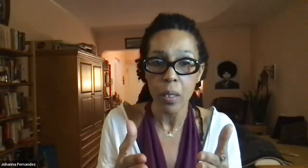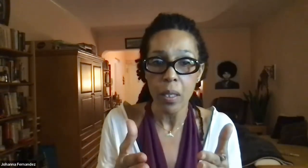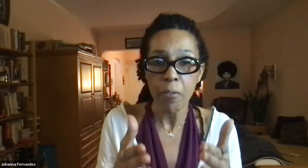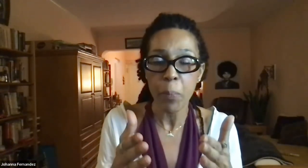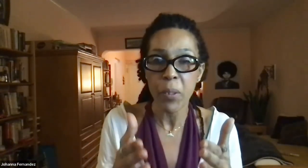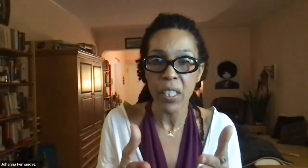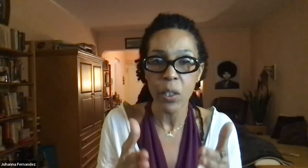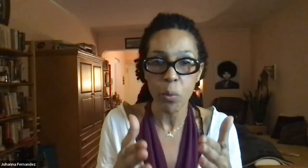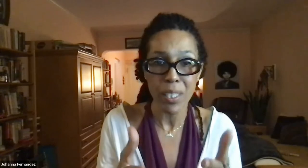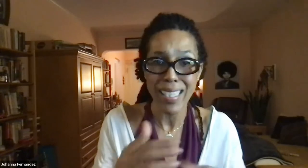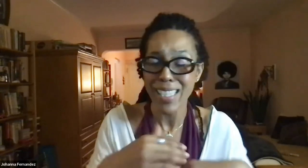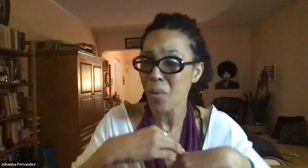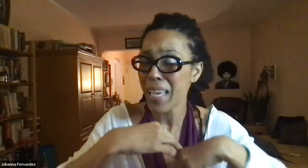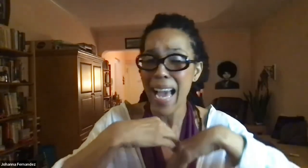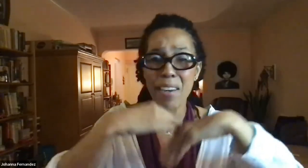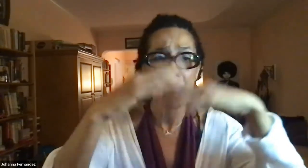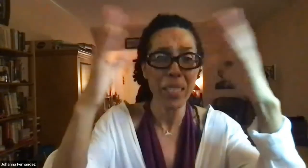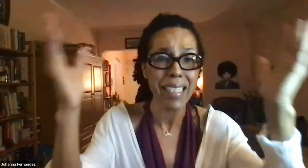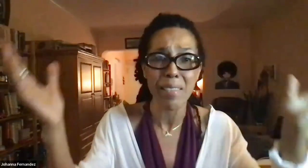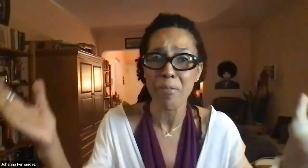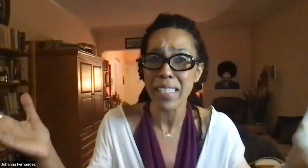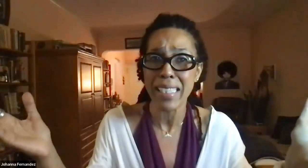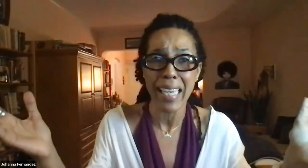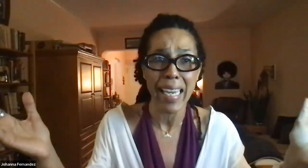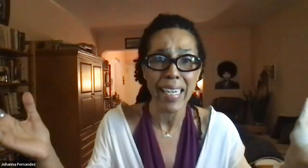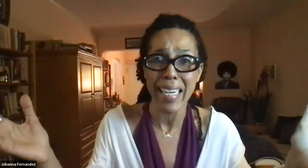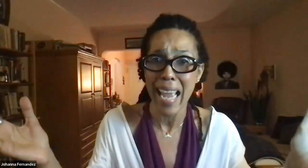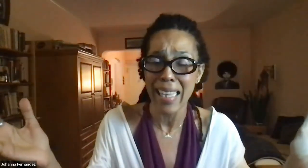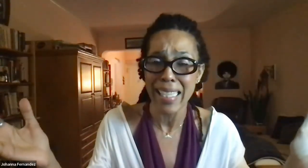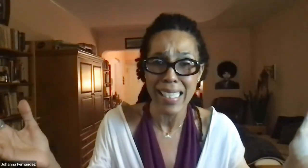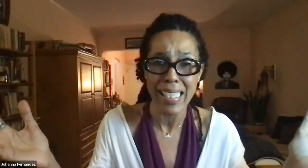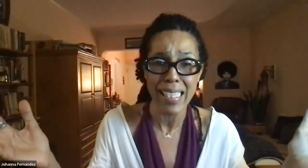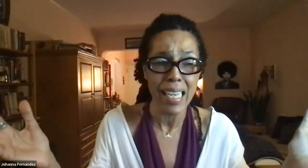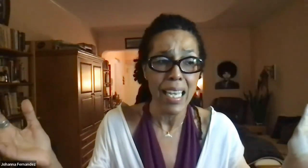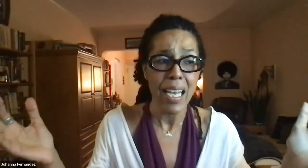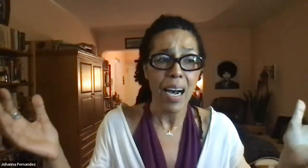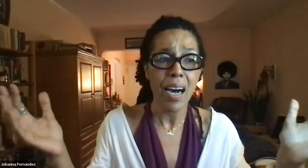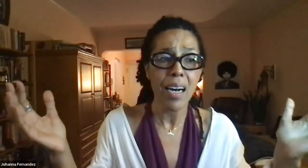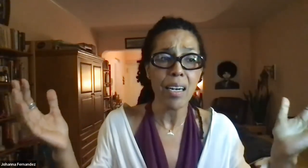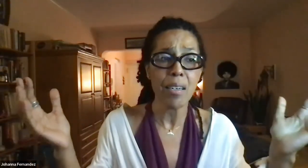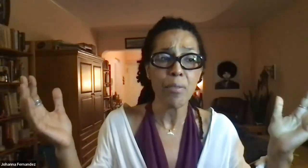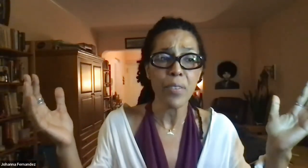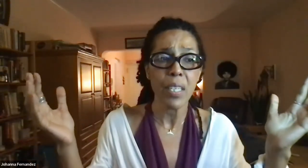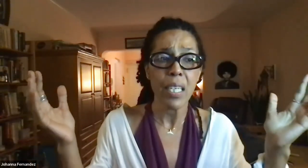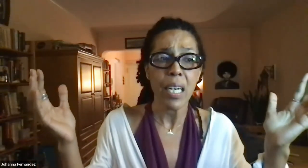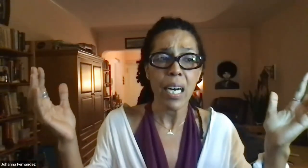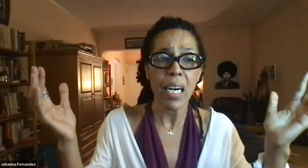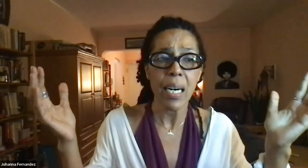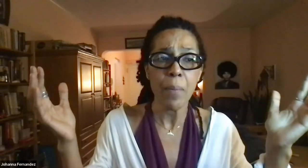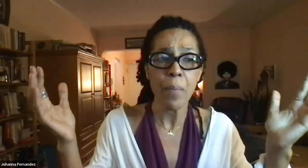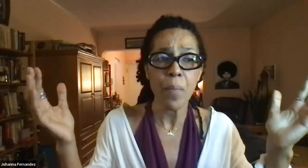low for particular reasons. So they had a really sophisticated analysis of